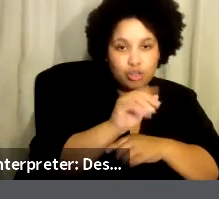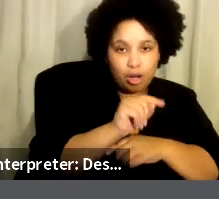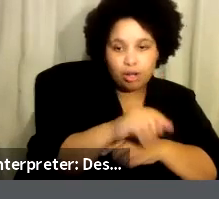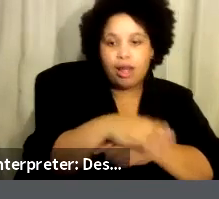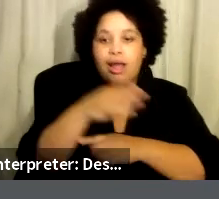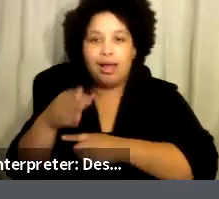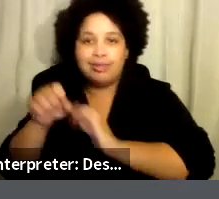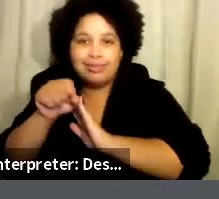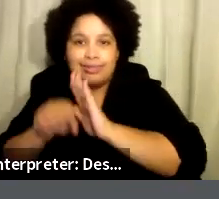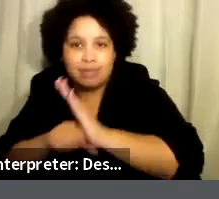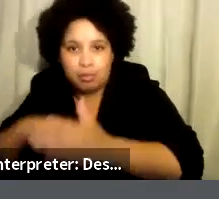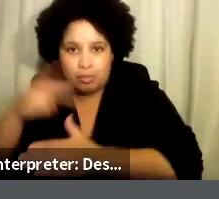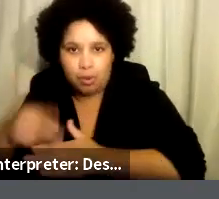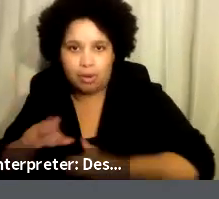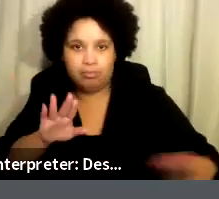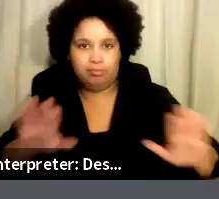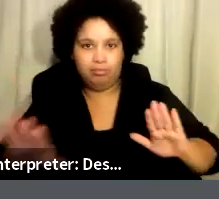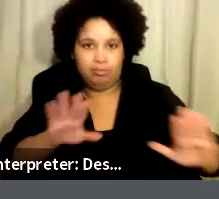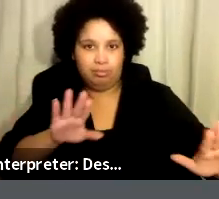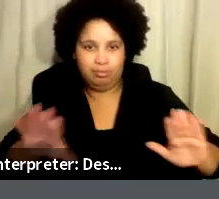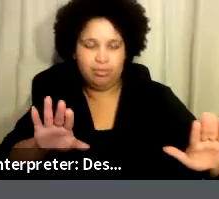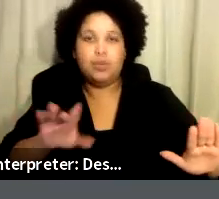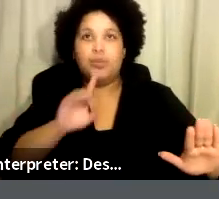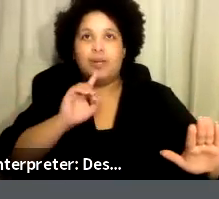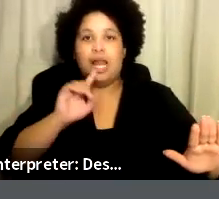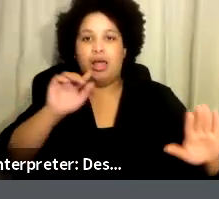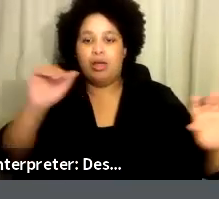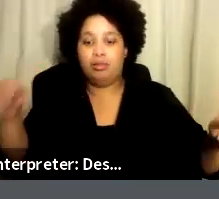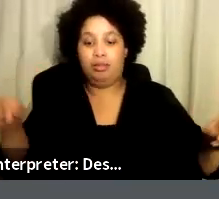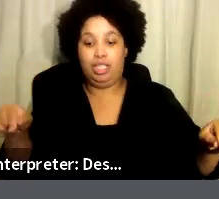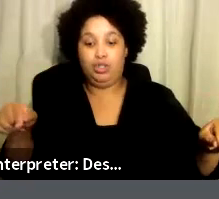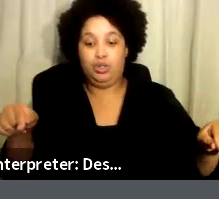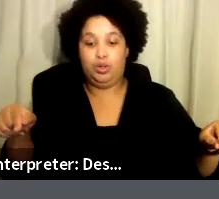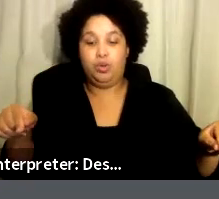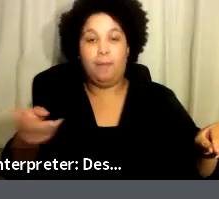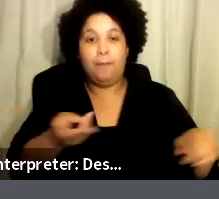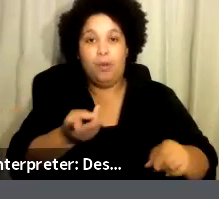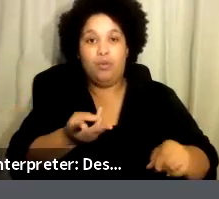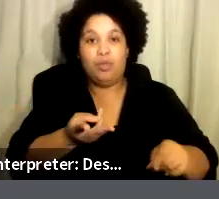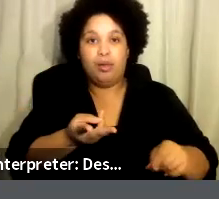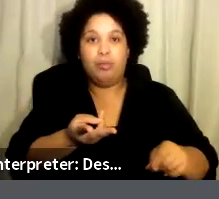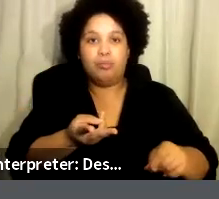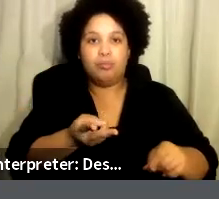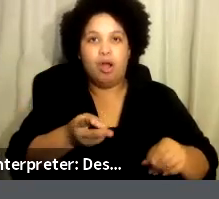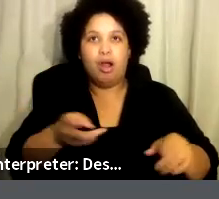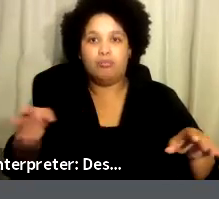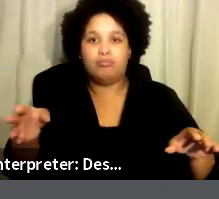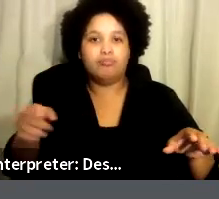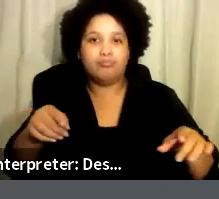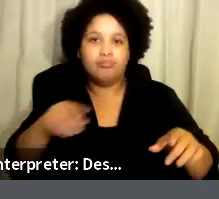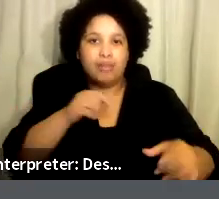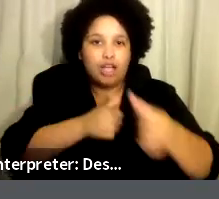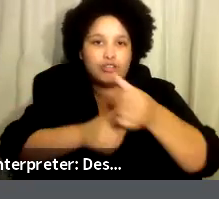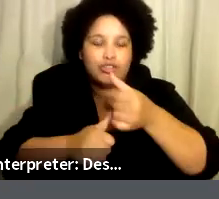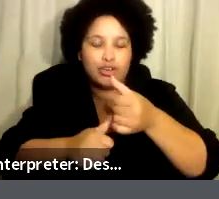we verify age and income, we'll be able to talk you through which school your child qualifies to go to.